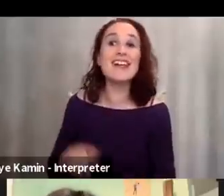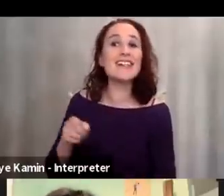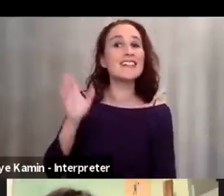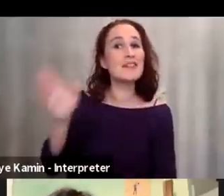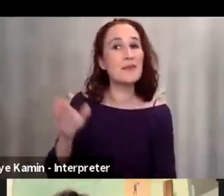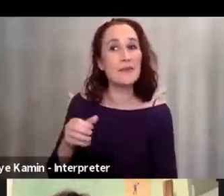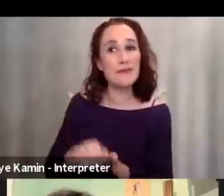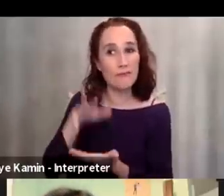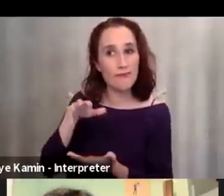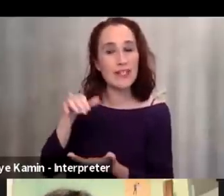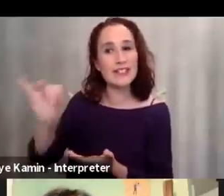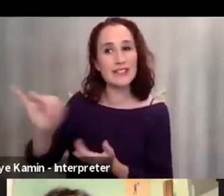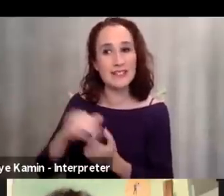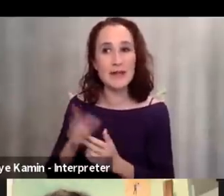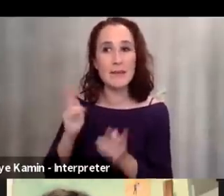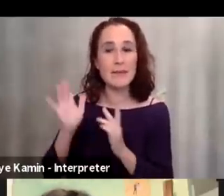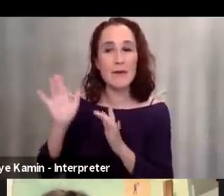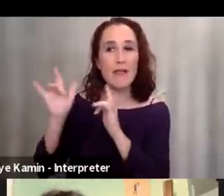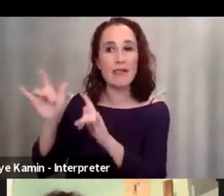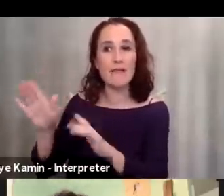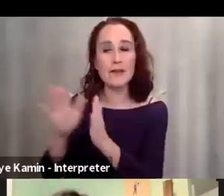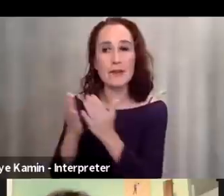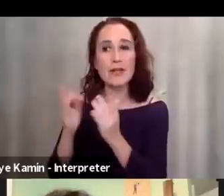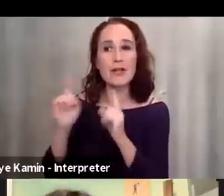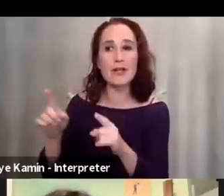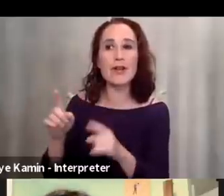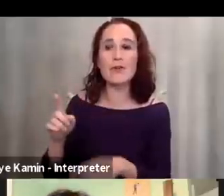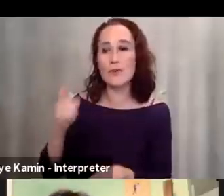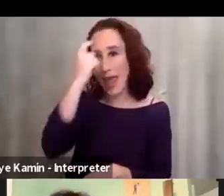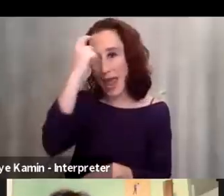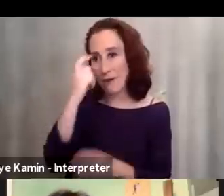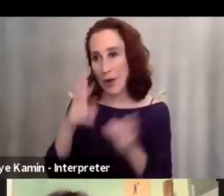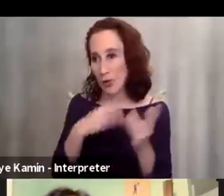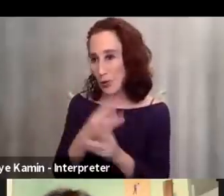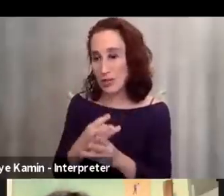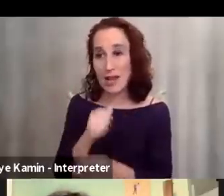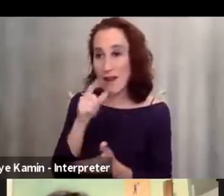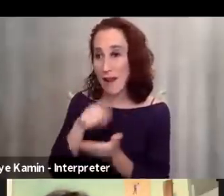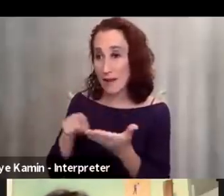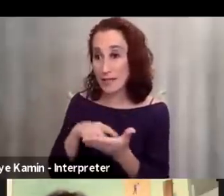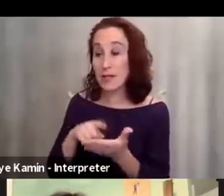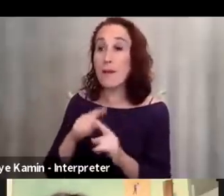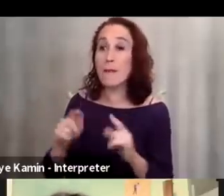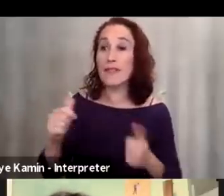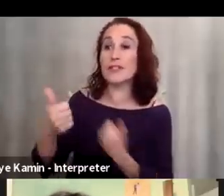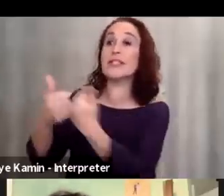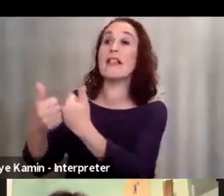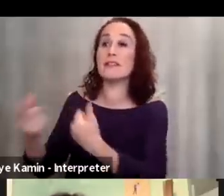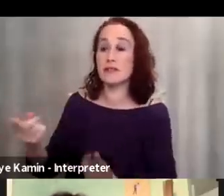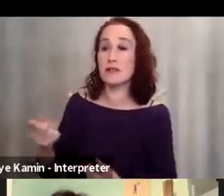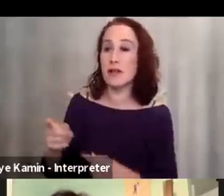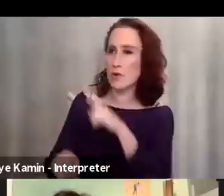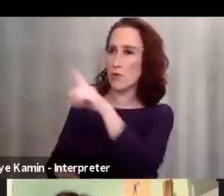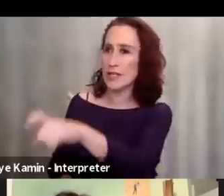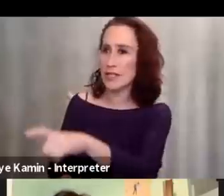very, very rich, and people are going to love her books and go to Harry Potter world. She's not canceled, but she is being challenged and she's being questioned,